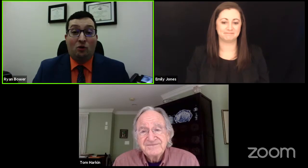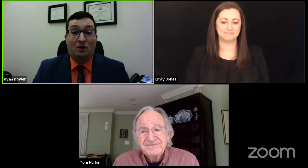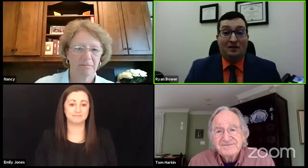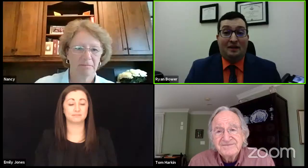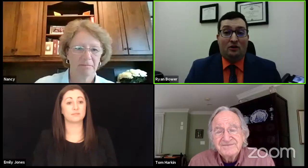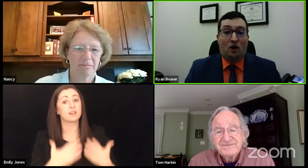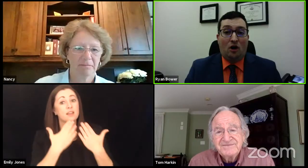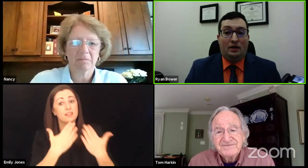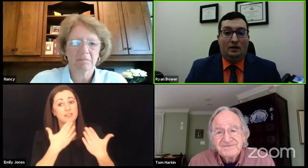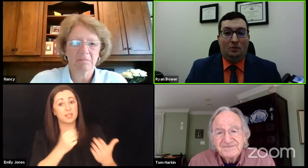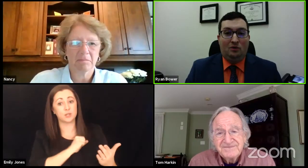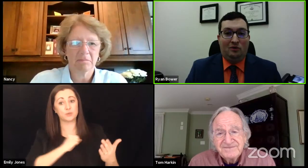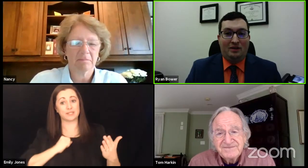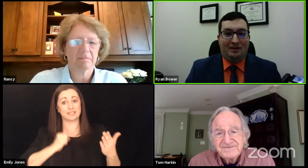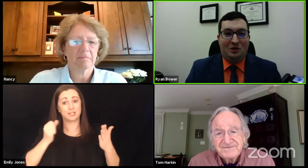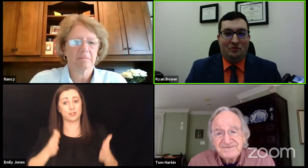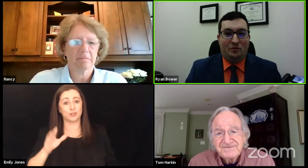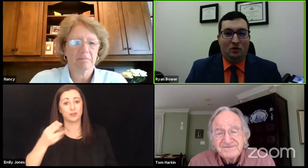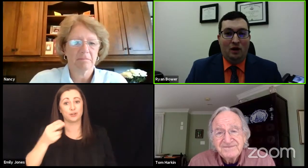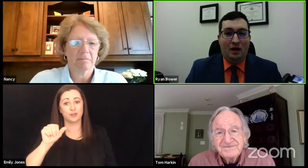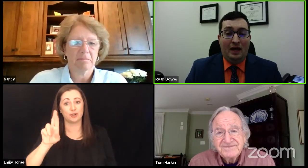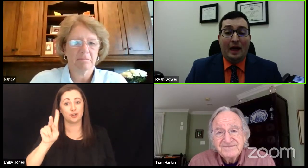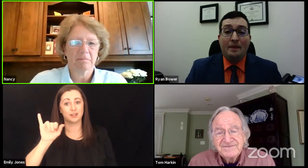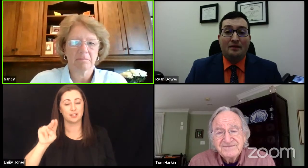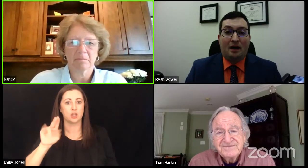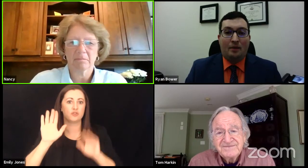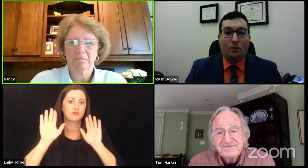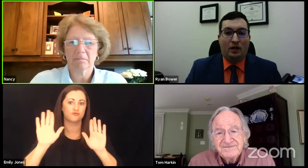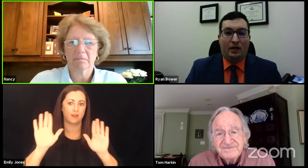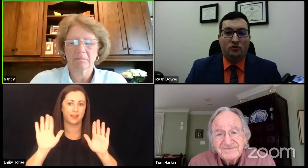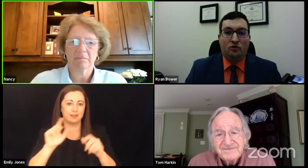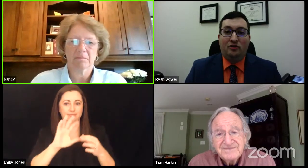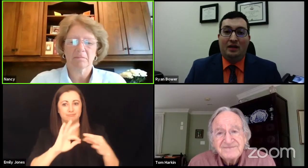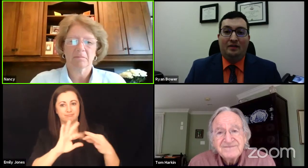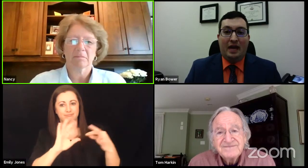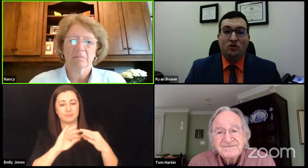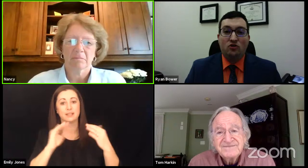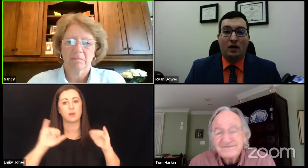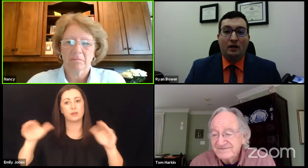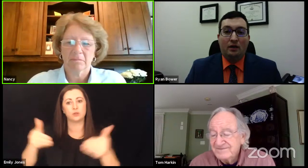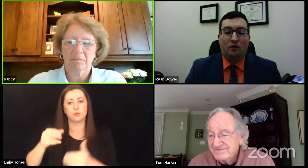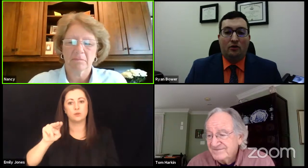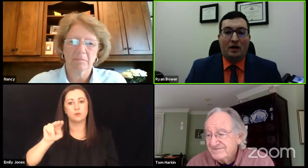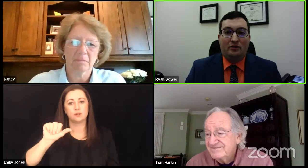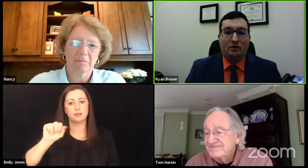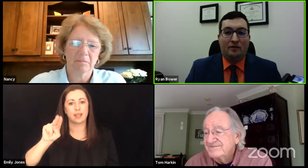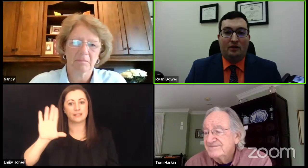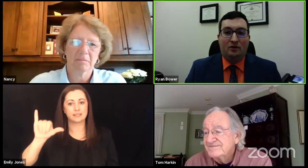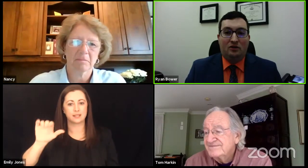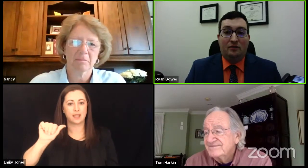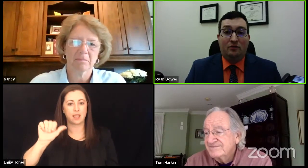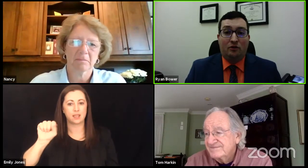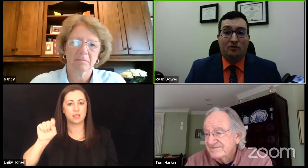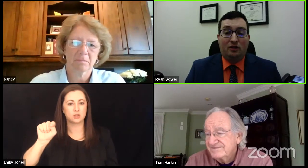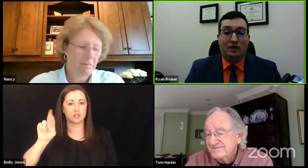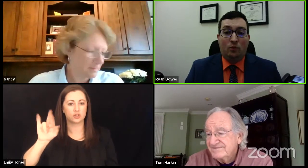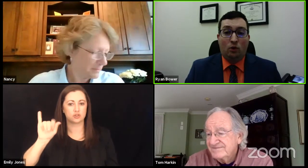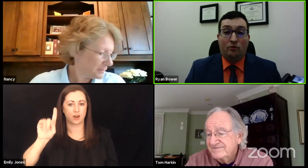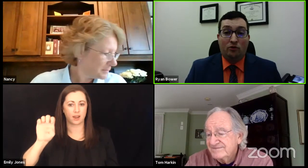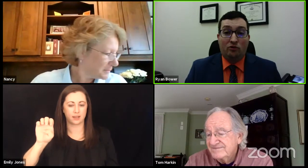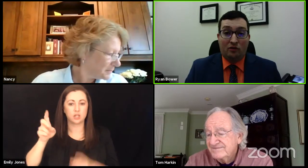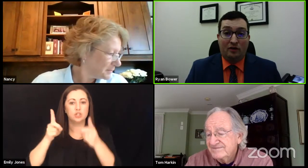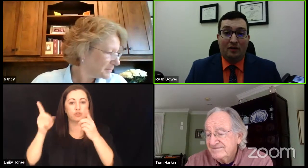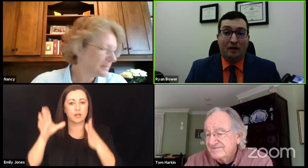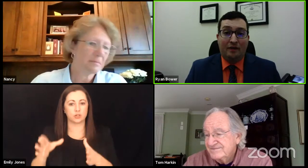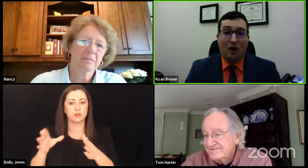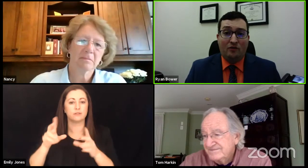Thank you so much, Senator Harkin. It was great to hear from you. And at this time, I want to introduce Nancy Astrike, the Director of the Division of Diversity and